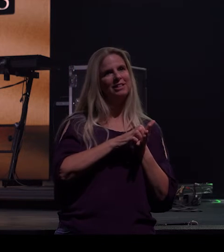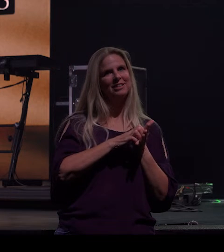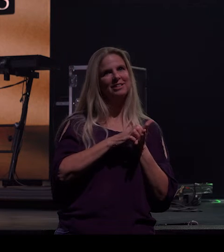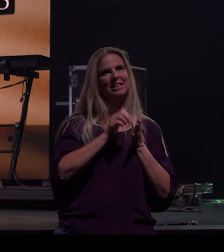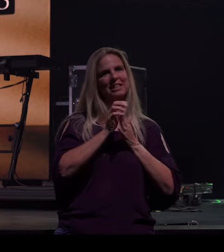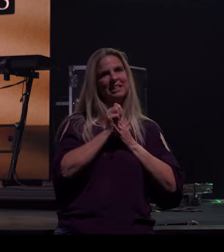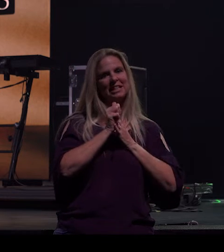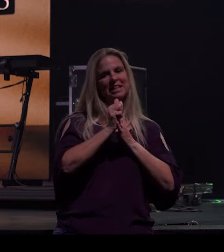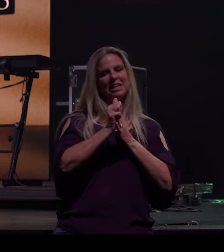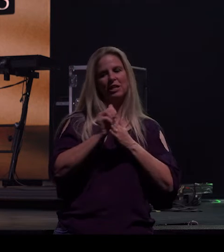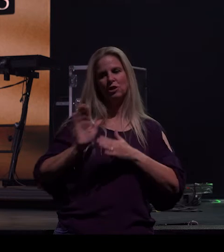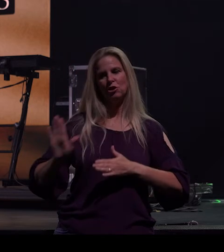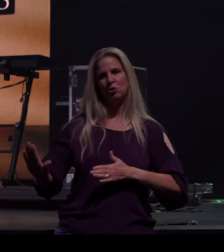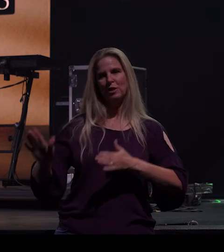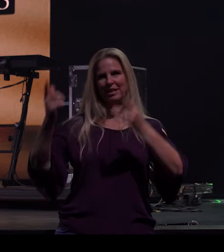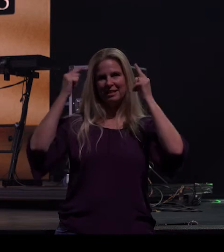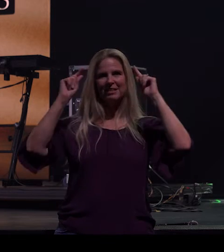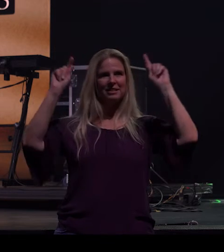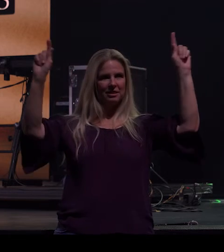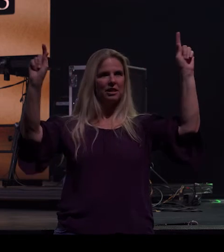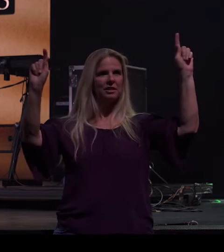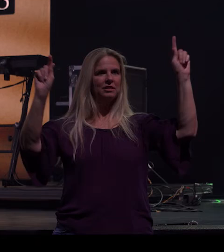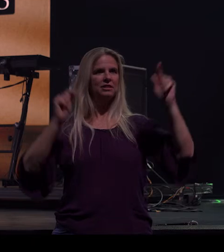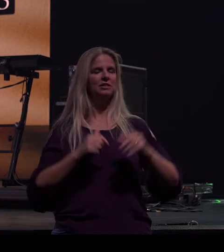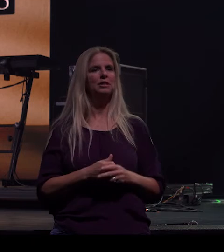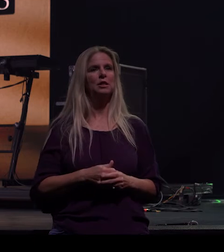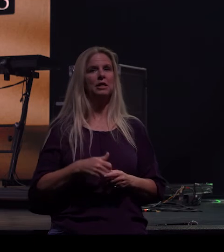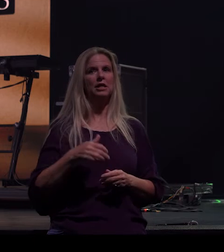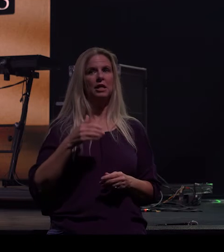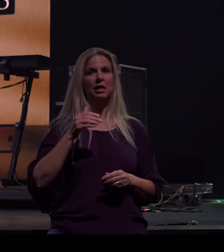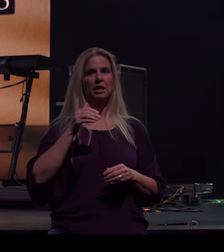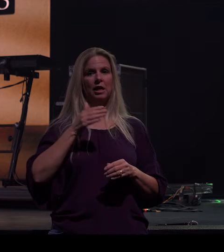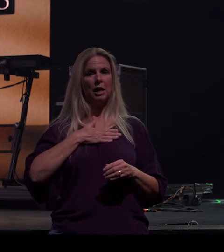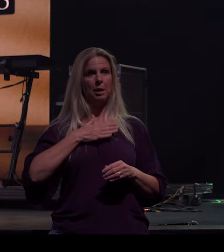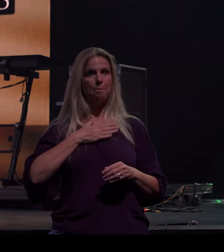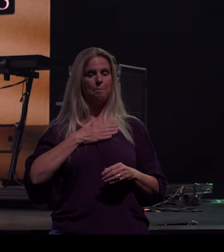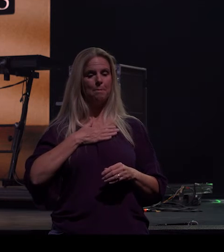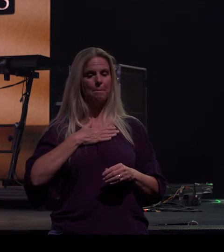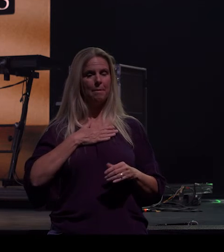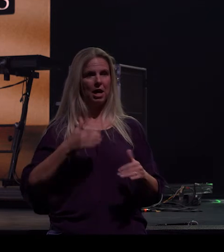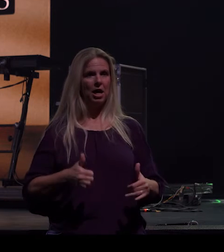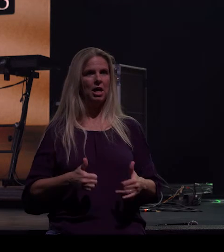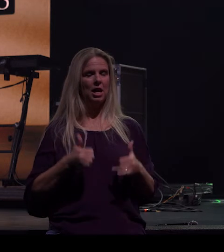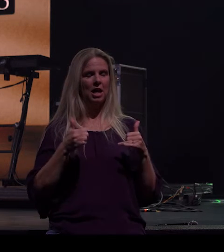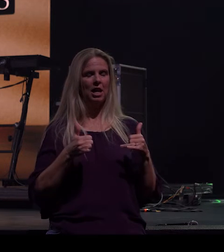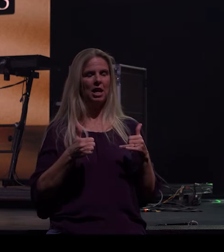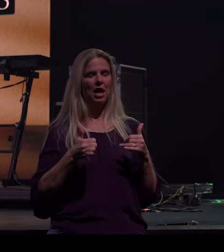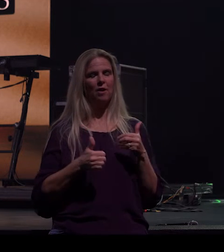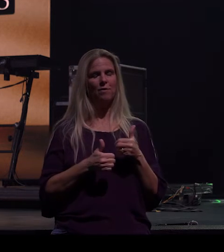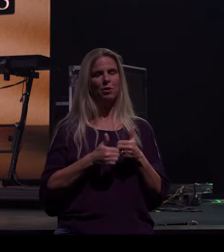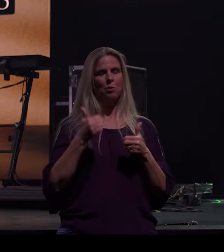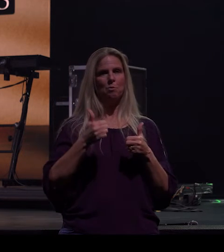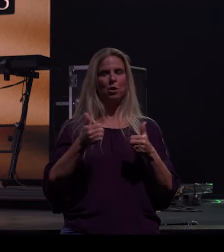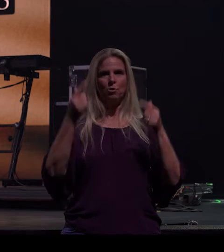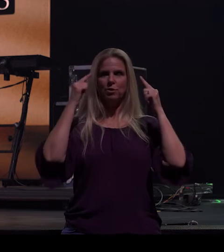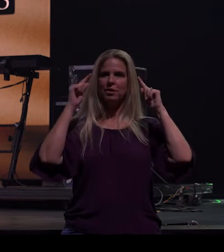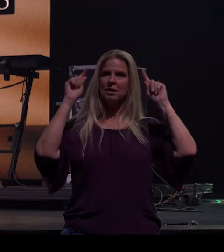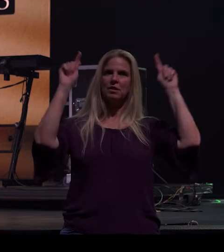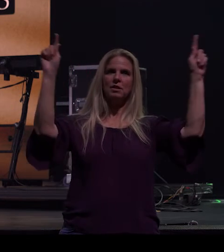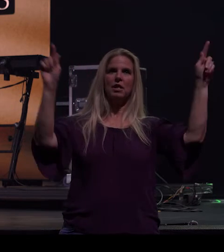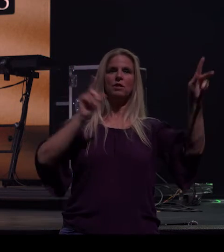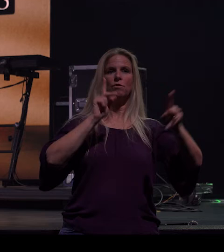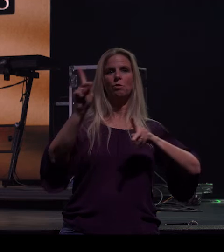success. And I would just tell you, in my life, the most successful